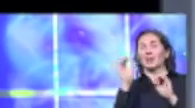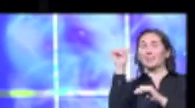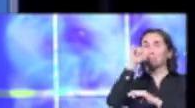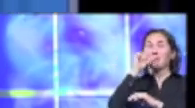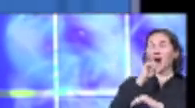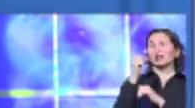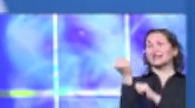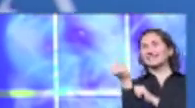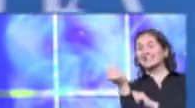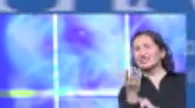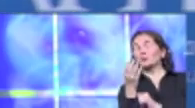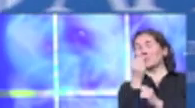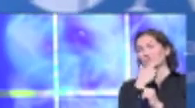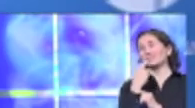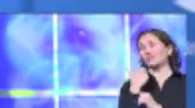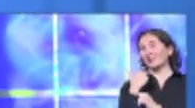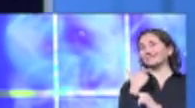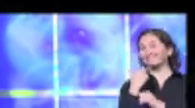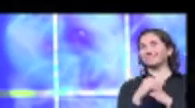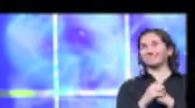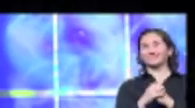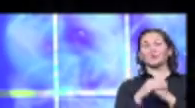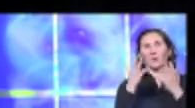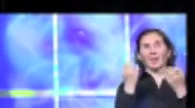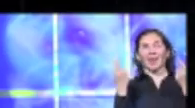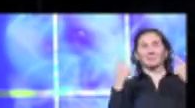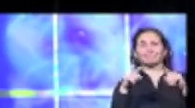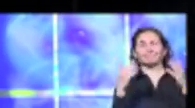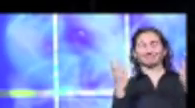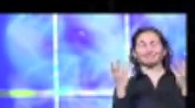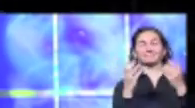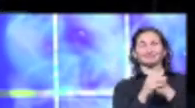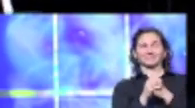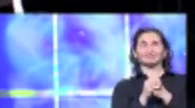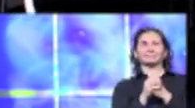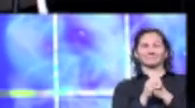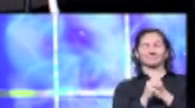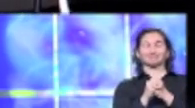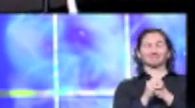restaurants. Let's stamp our feet until they hear us.